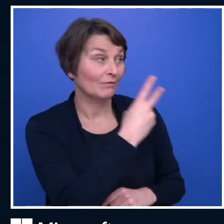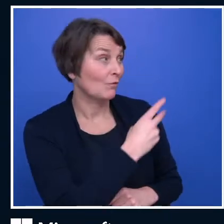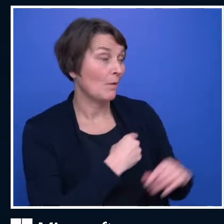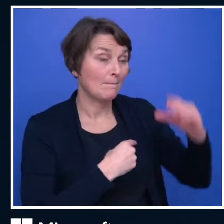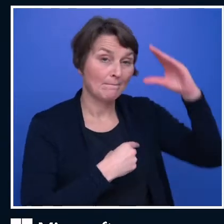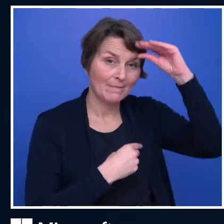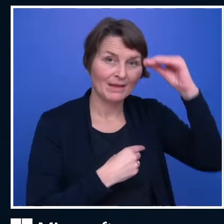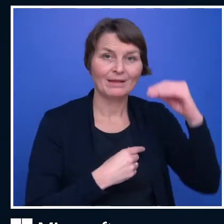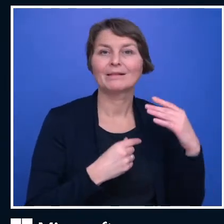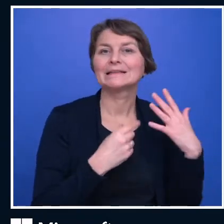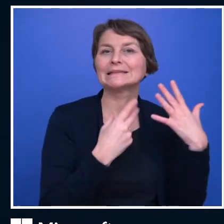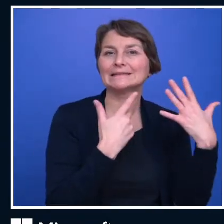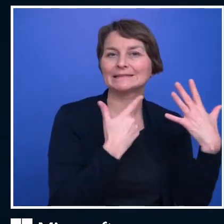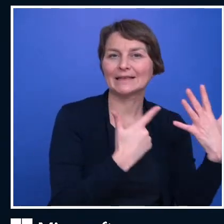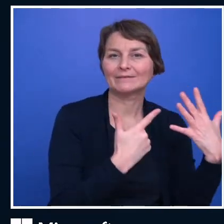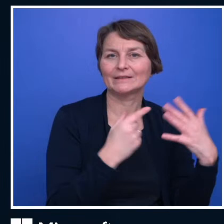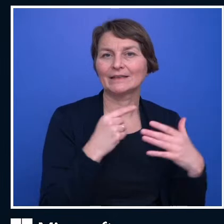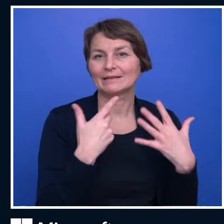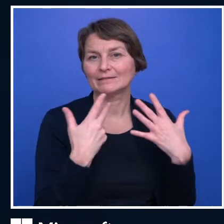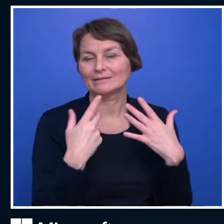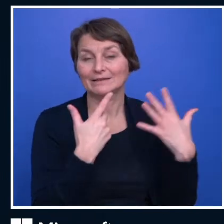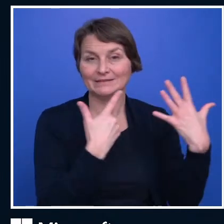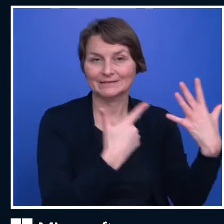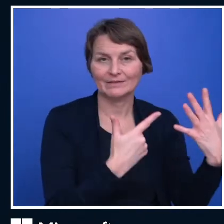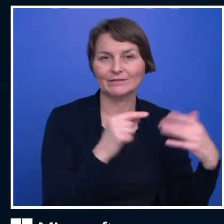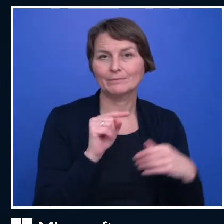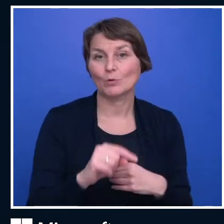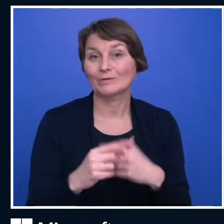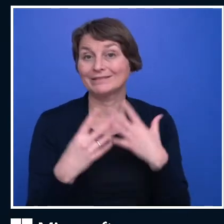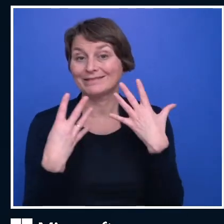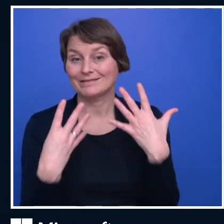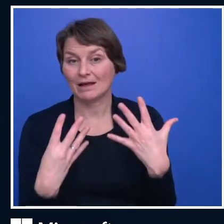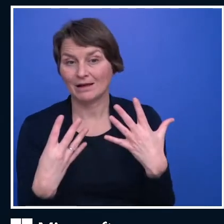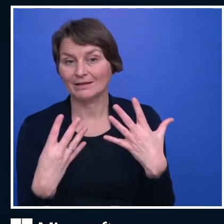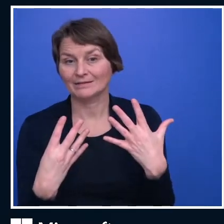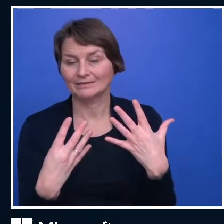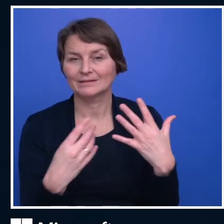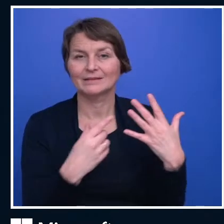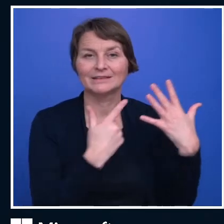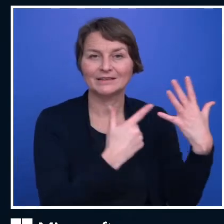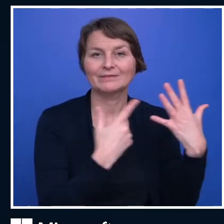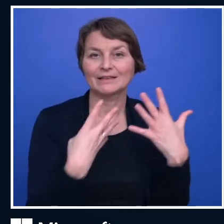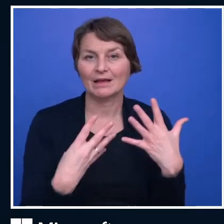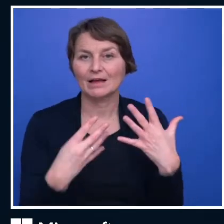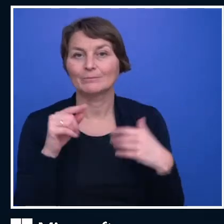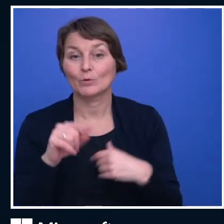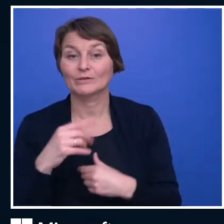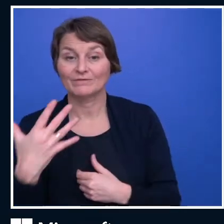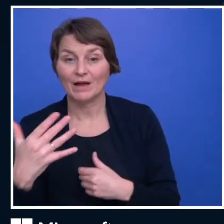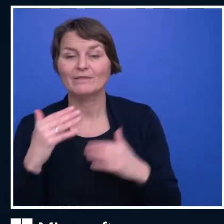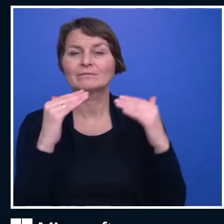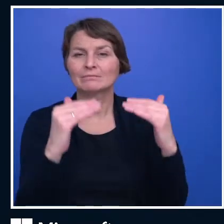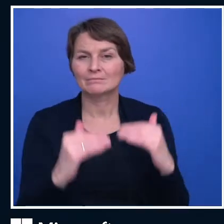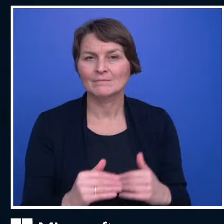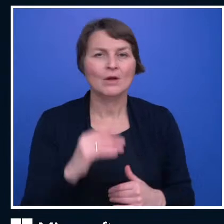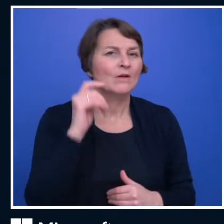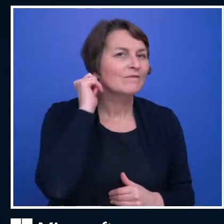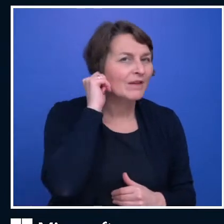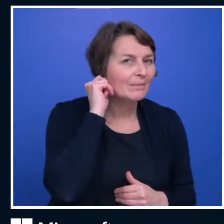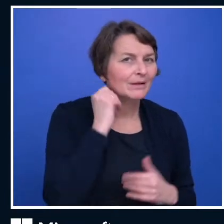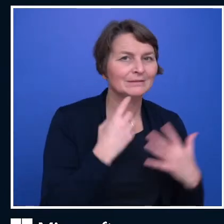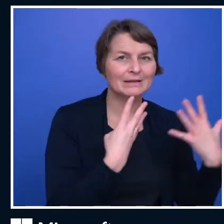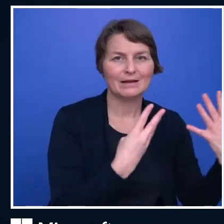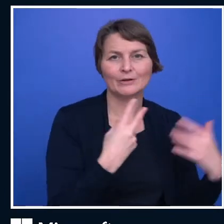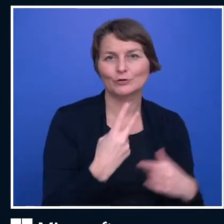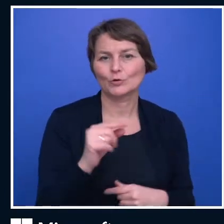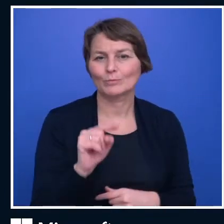79.5%. And I can see the accuracy for female class, which is 92%. I can also see the under prediction and